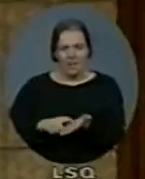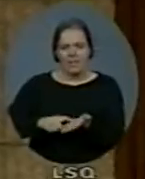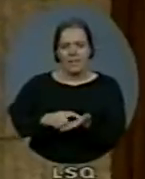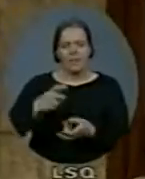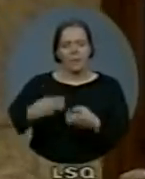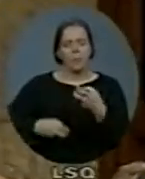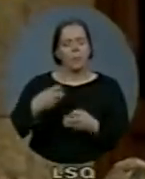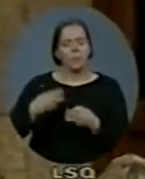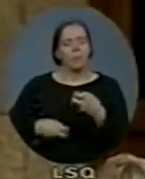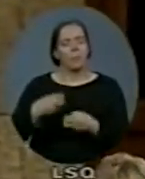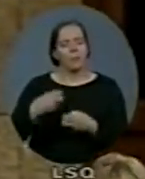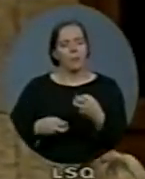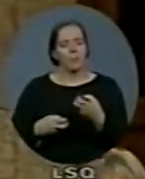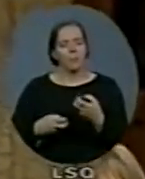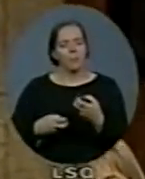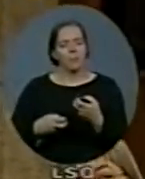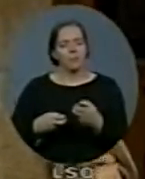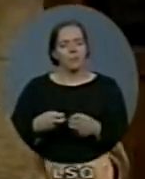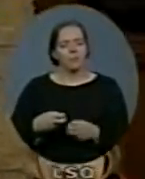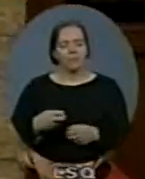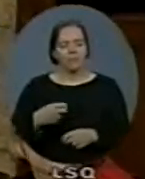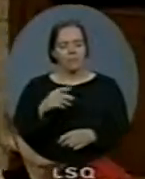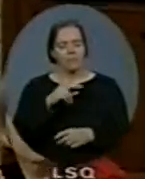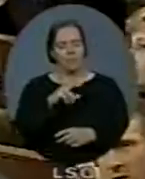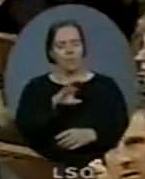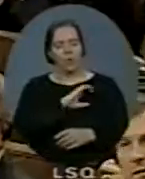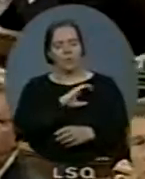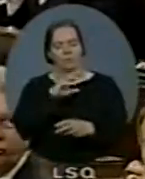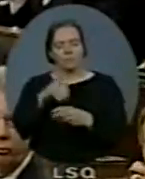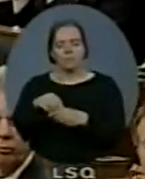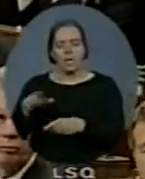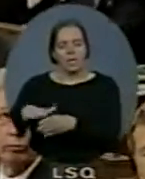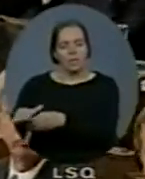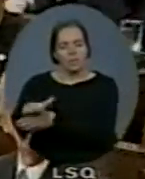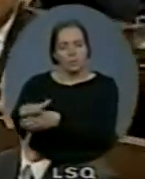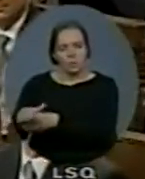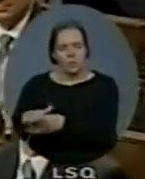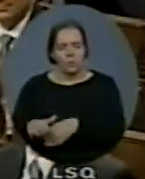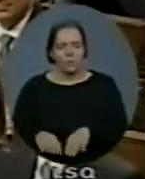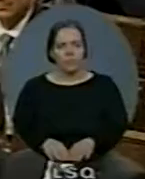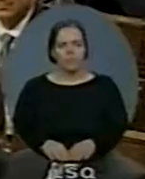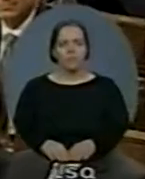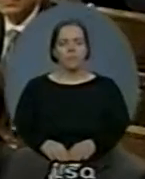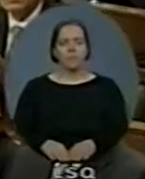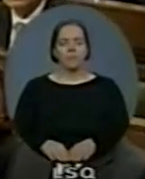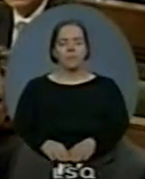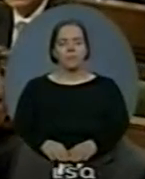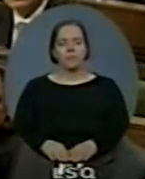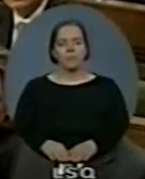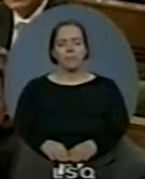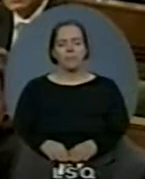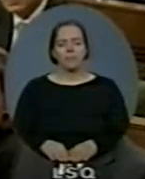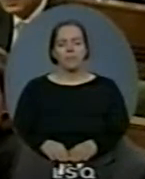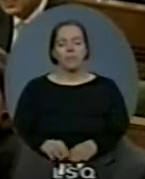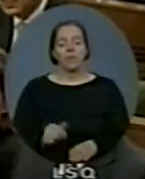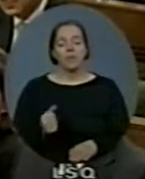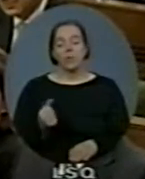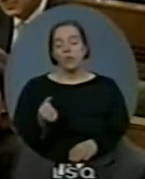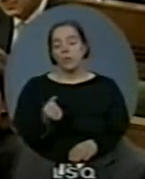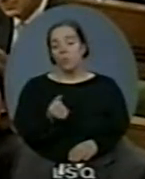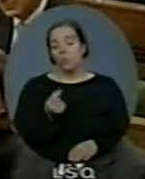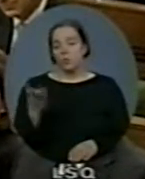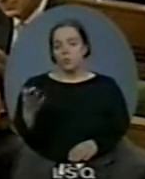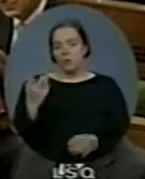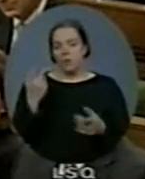safety. Honourable Minister of Public Safety. Mr. Speaker, there are a number of working arrangements in place to make sure